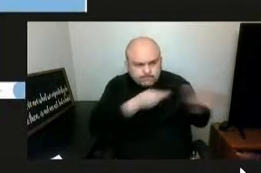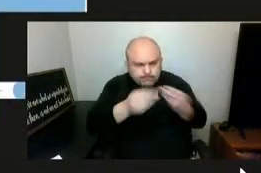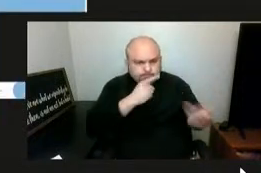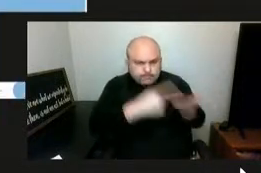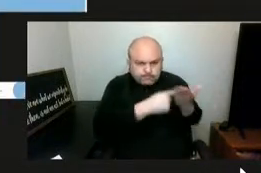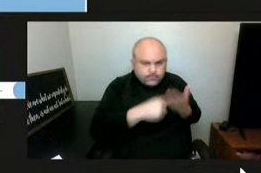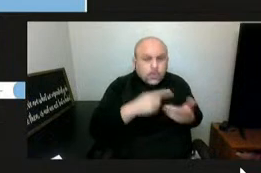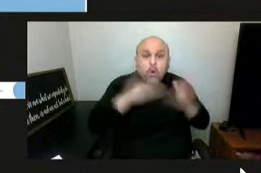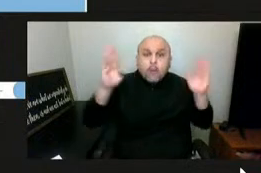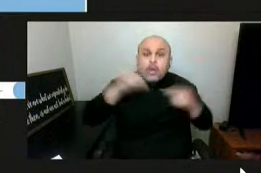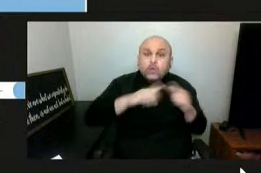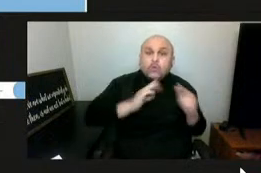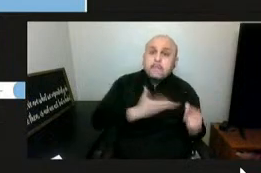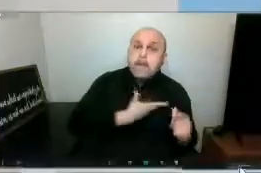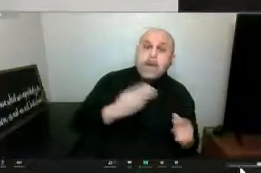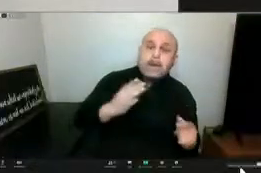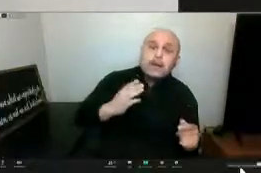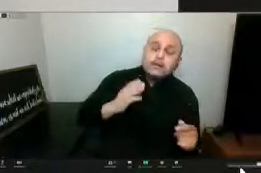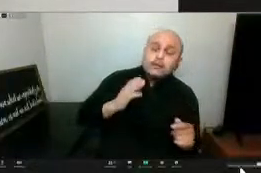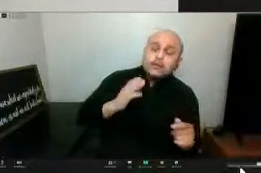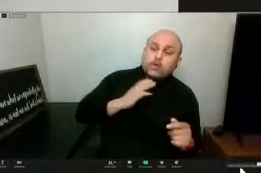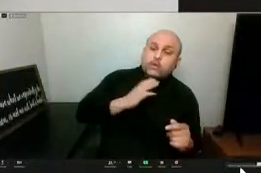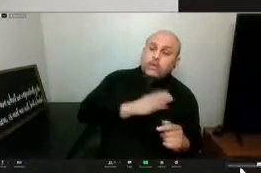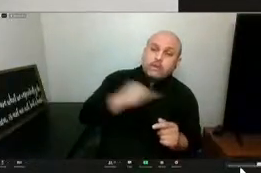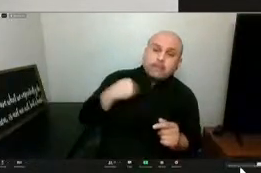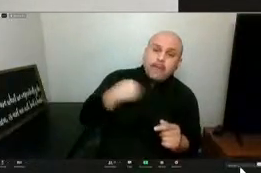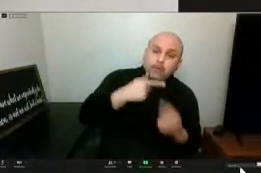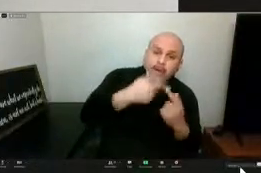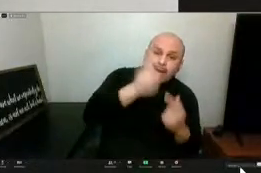fellow committee members if they have anything to add.